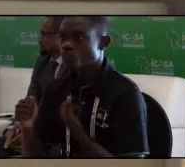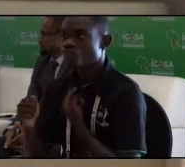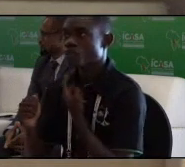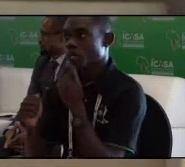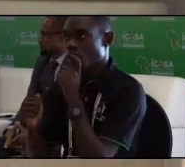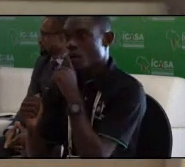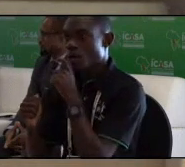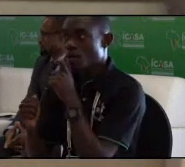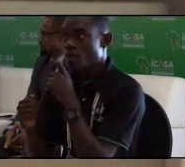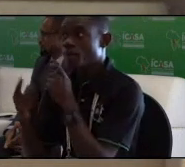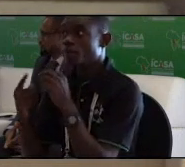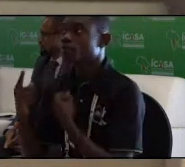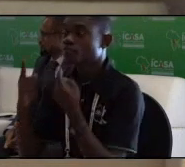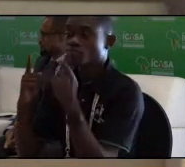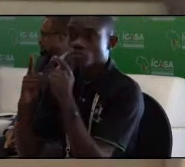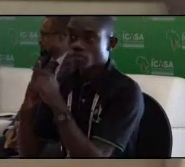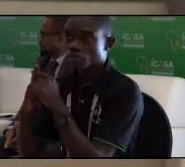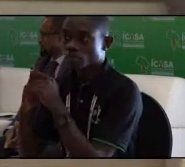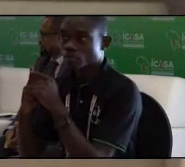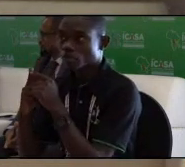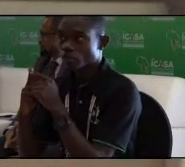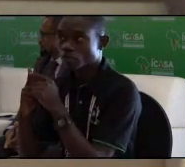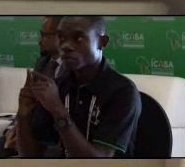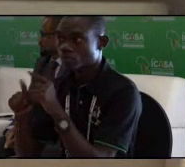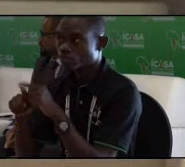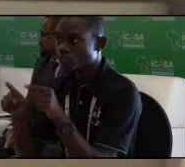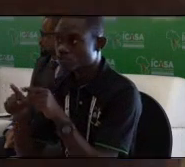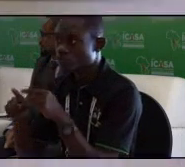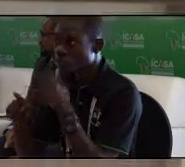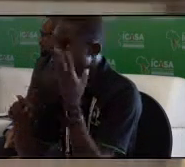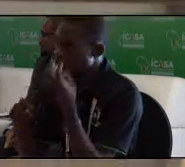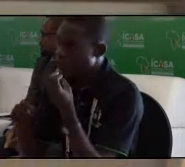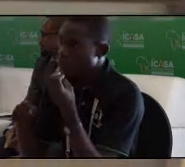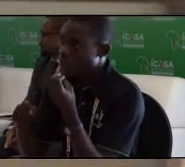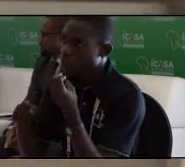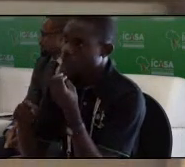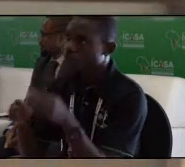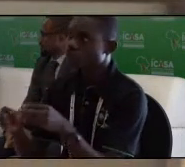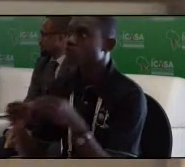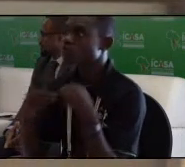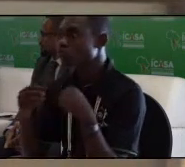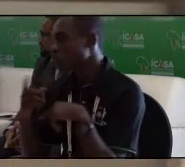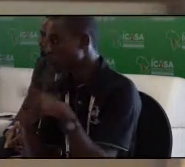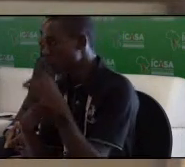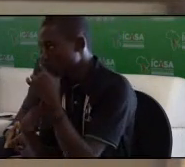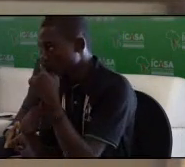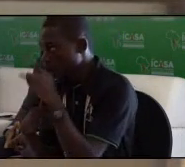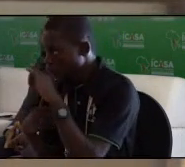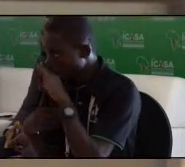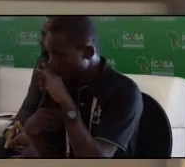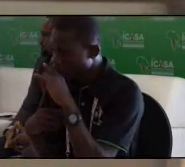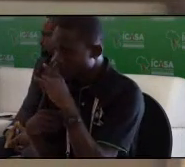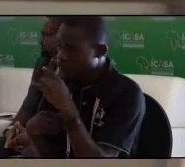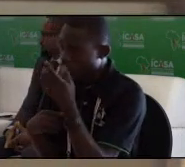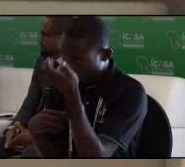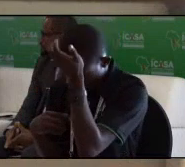self-testing was the product was so medicalized that you have to access it in a hospital, in a clinic,